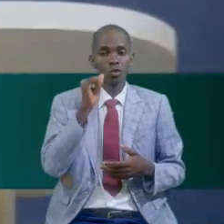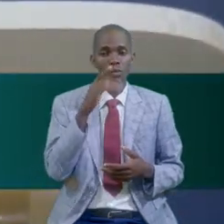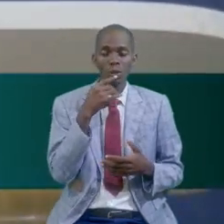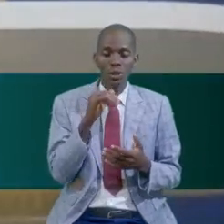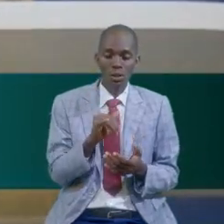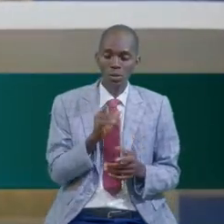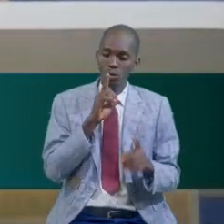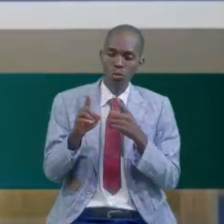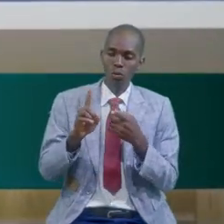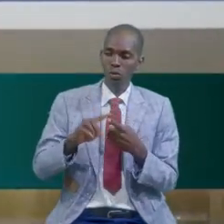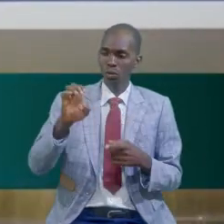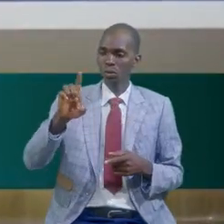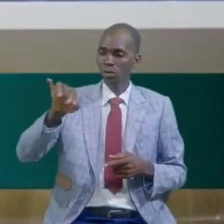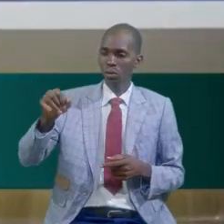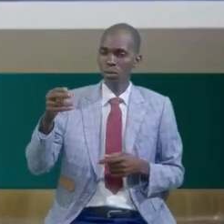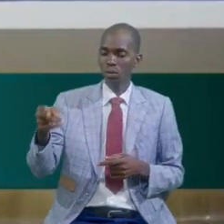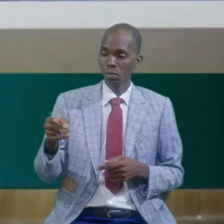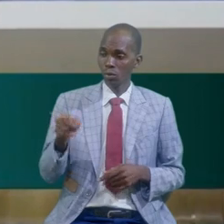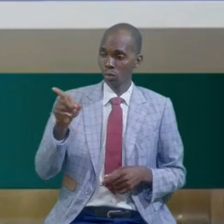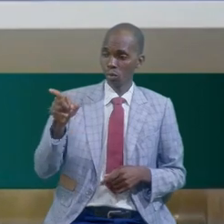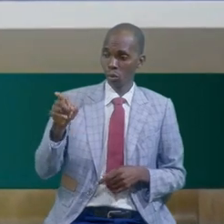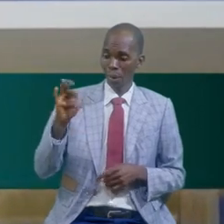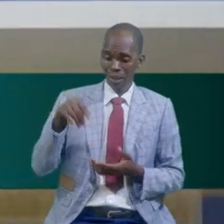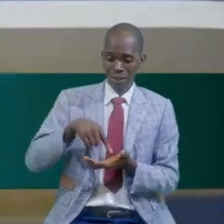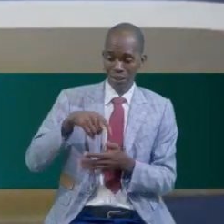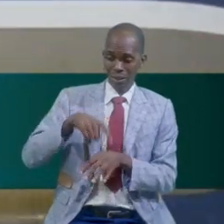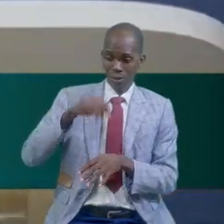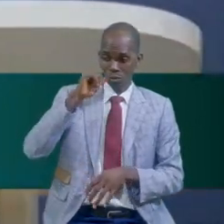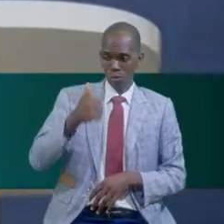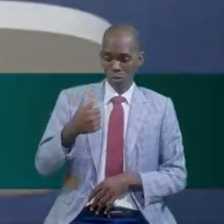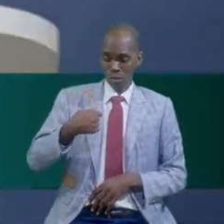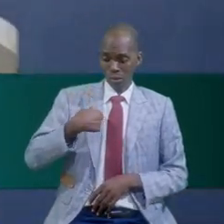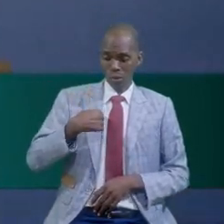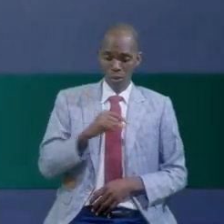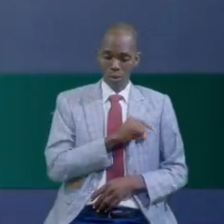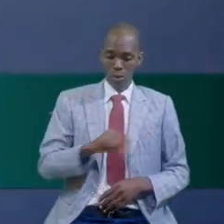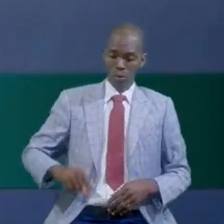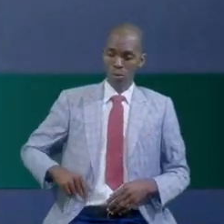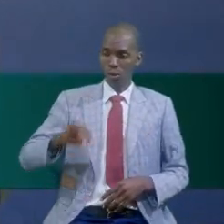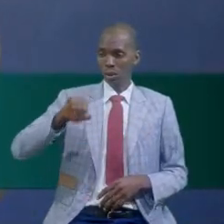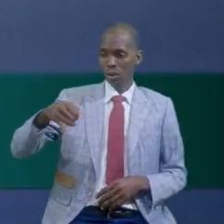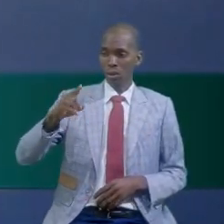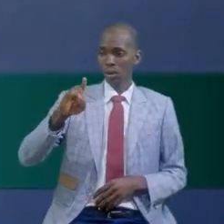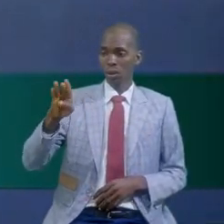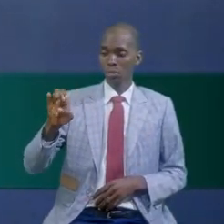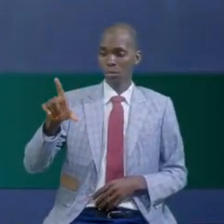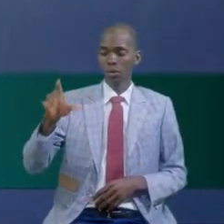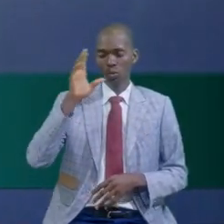life away. I'll kill you. You'll die. I remember